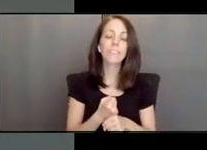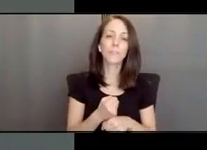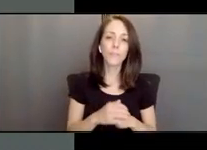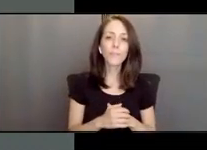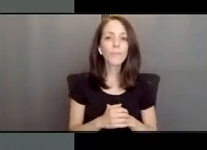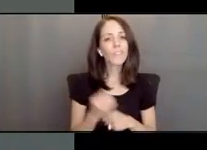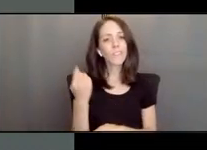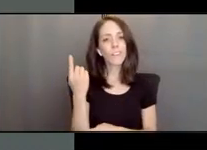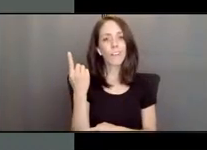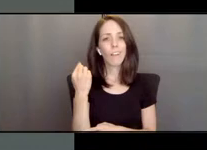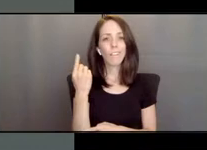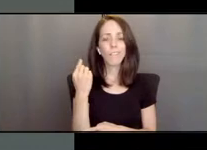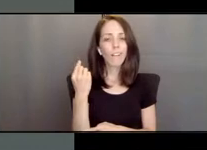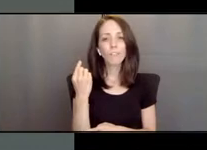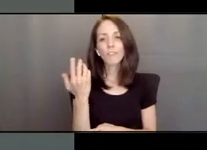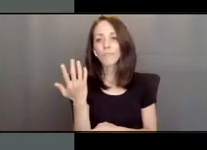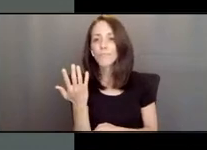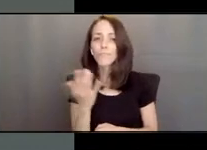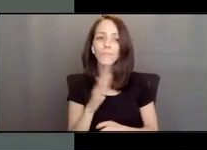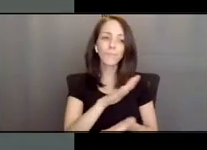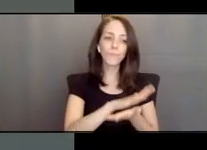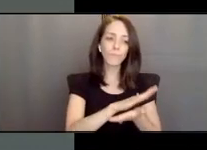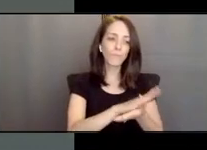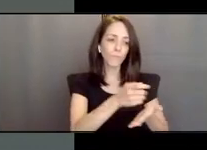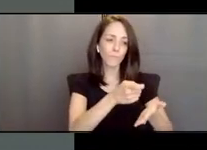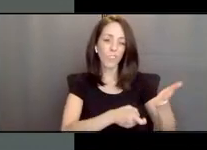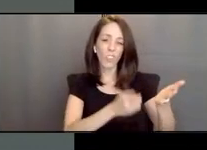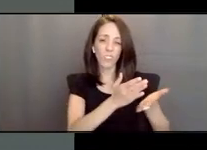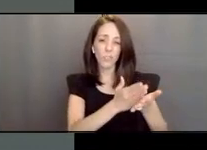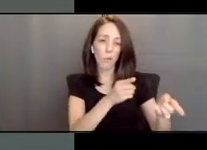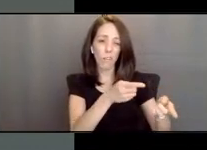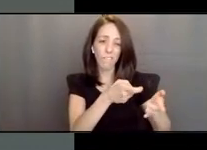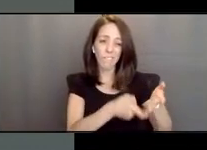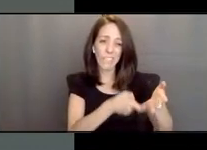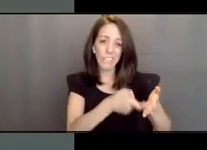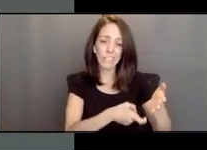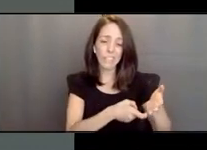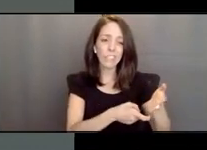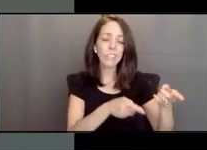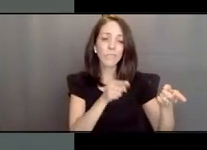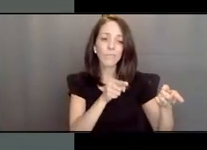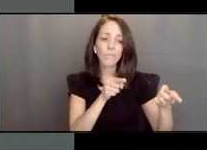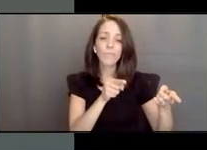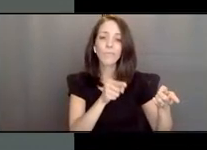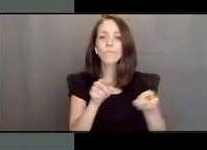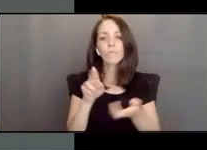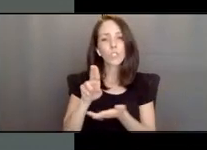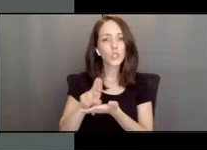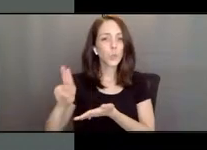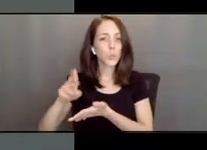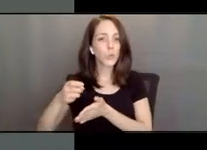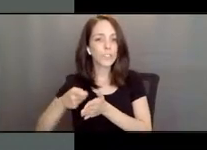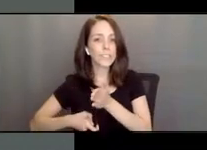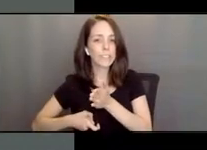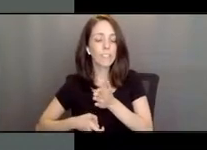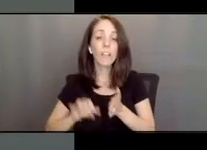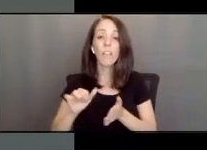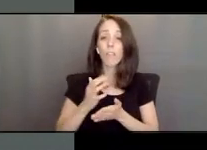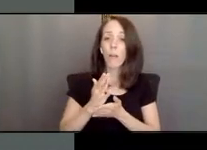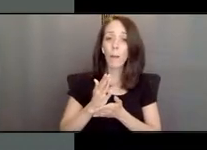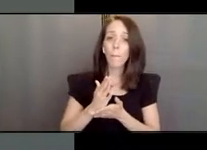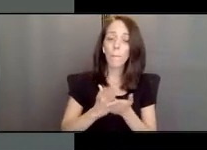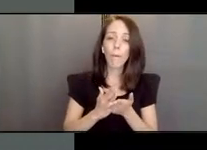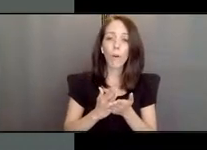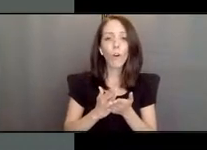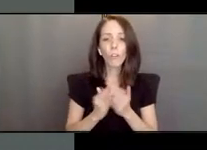is that the tuition portion, the fee portion, that is the university fee, is stable